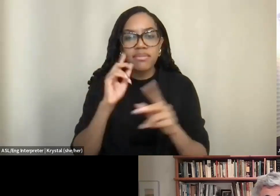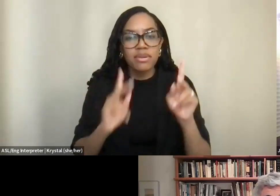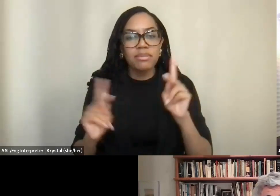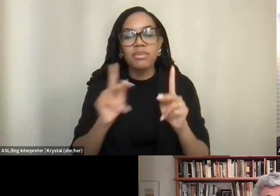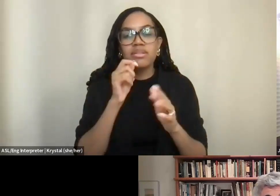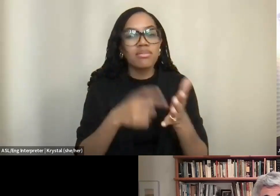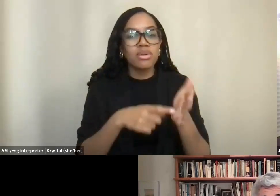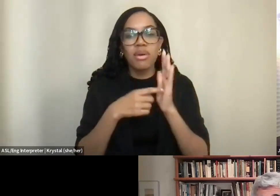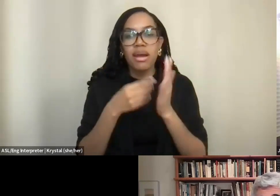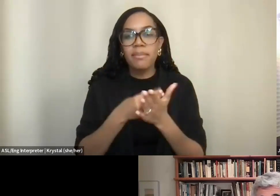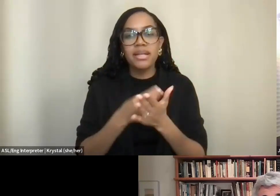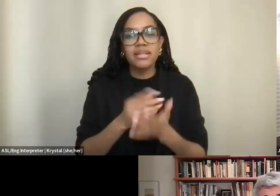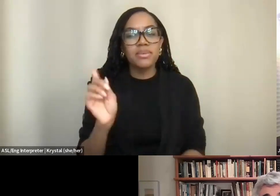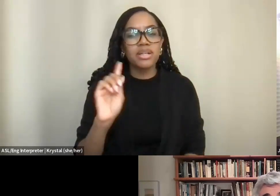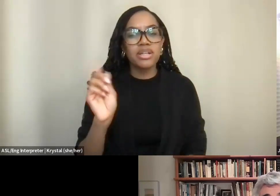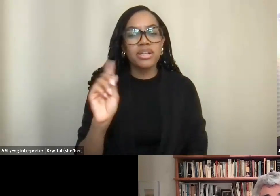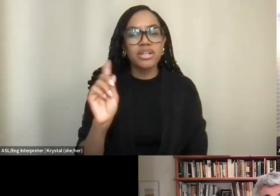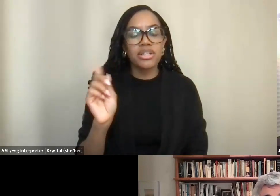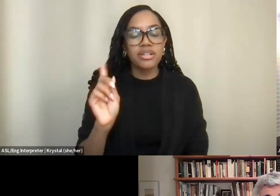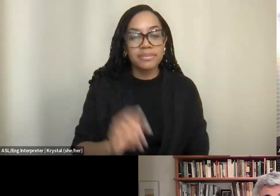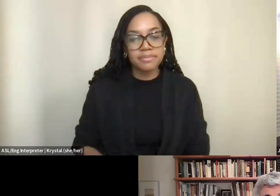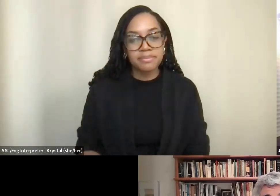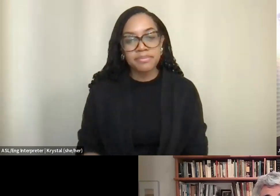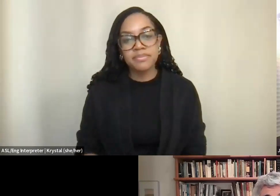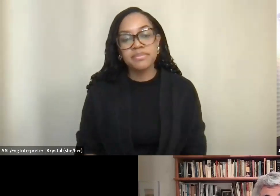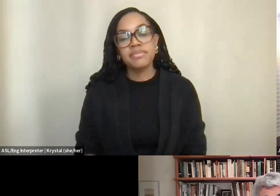And so there are so many